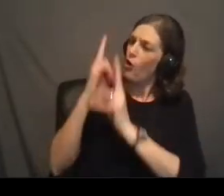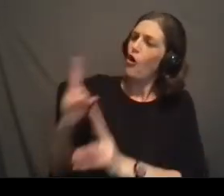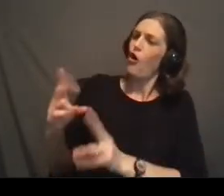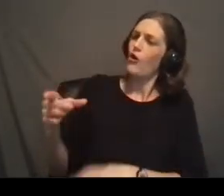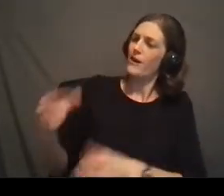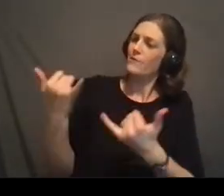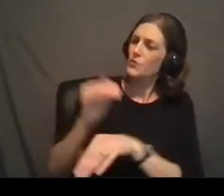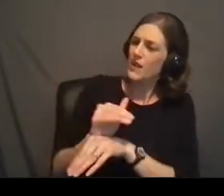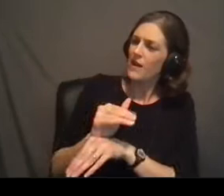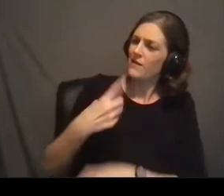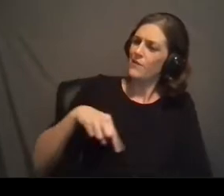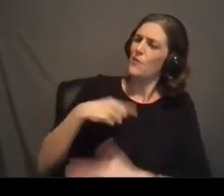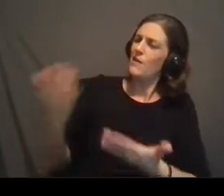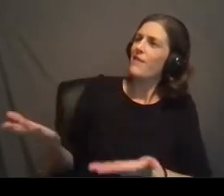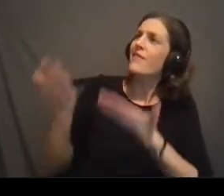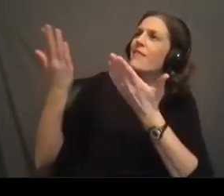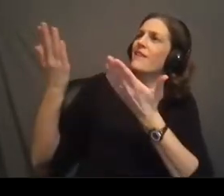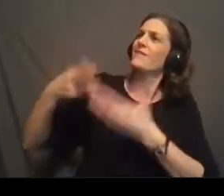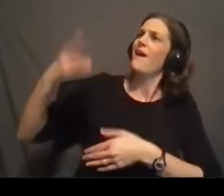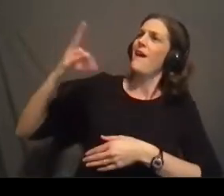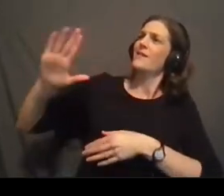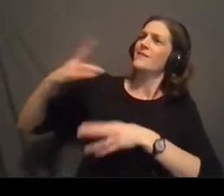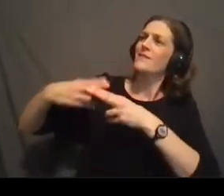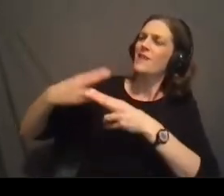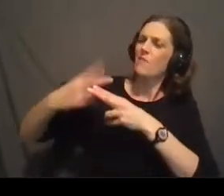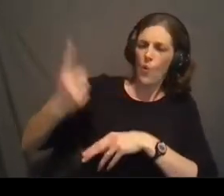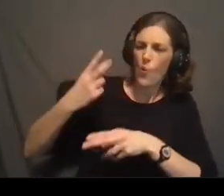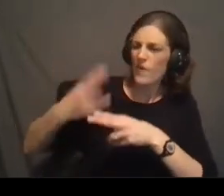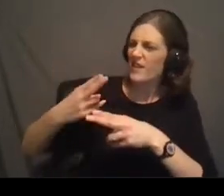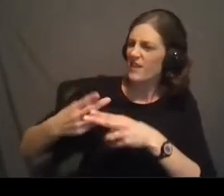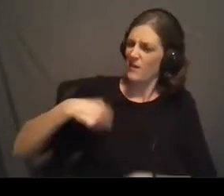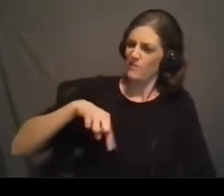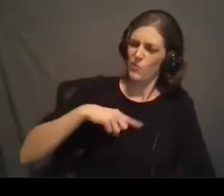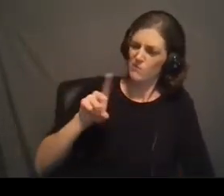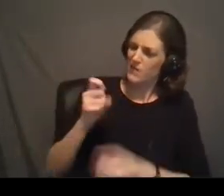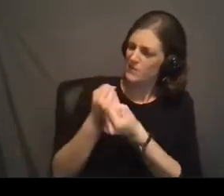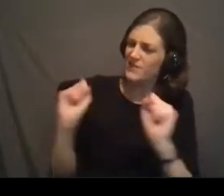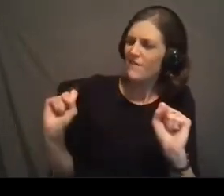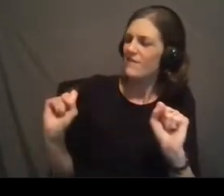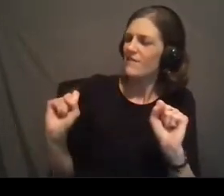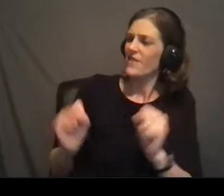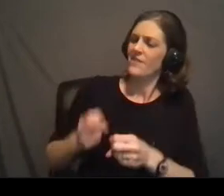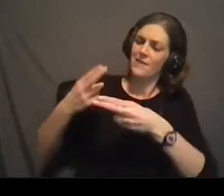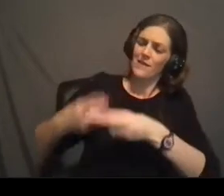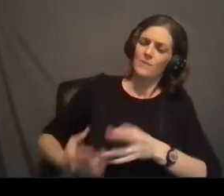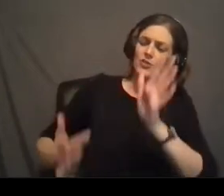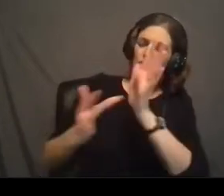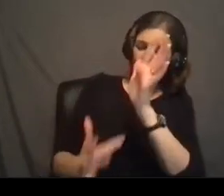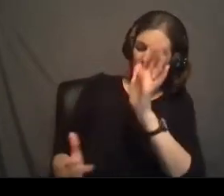tonight. And we lift high his name, the only name by which we must be saved, the name